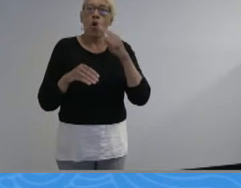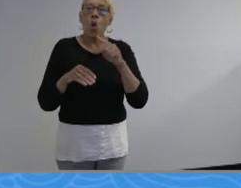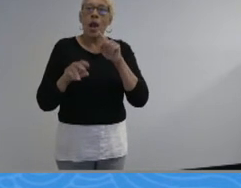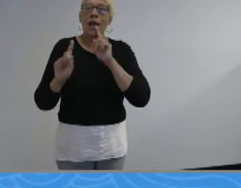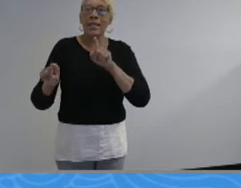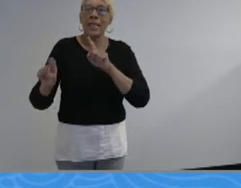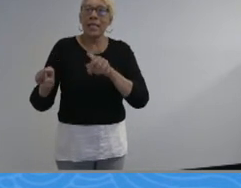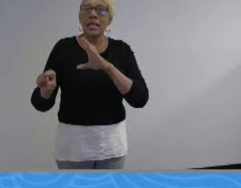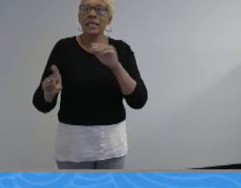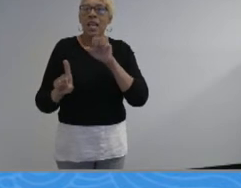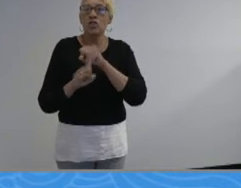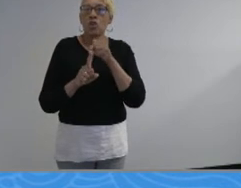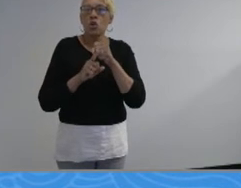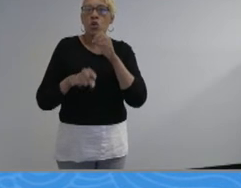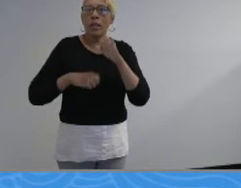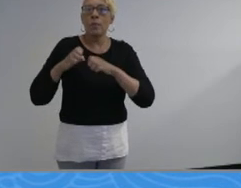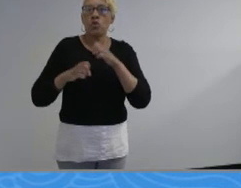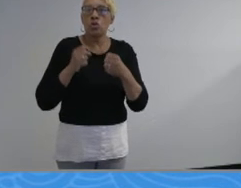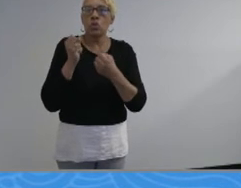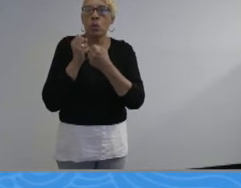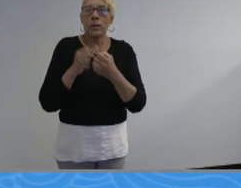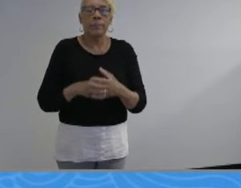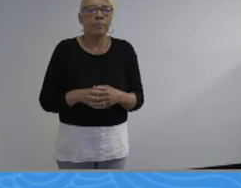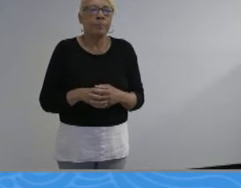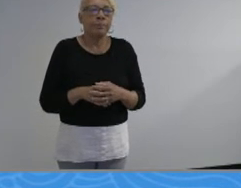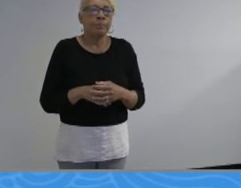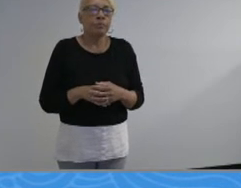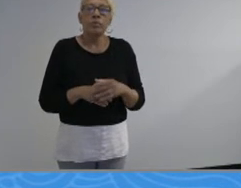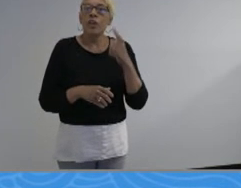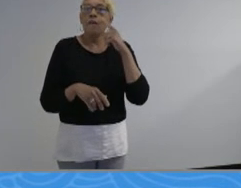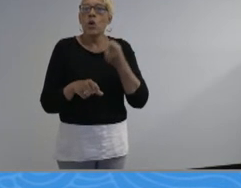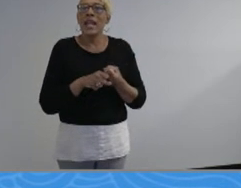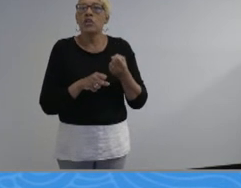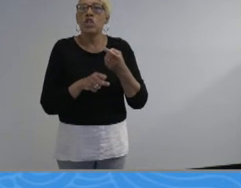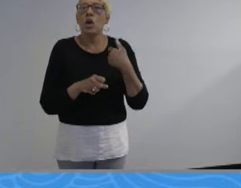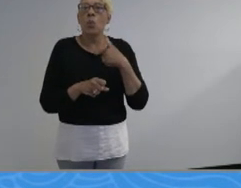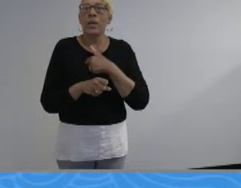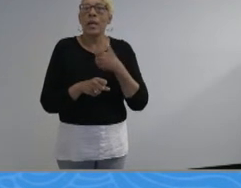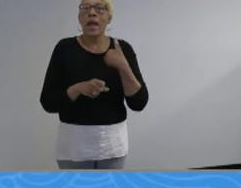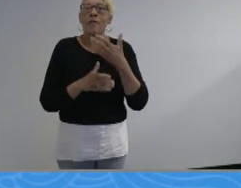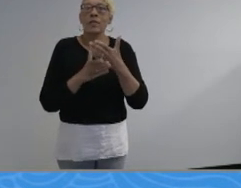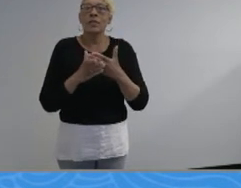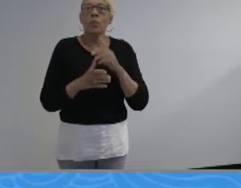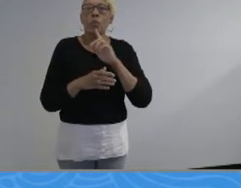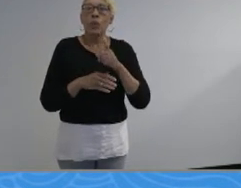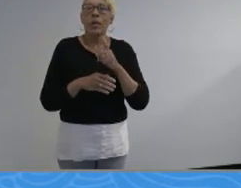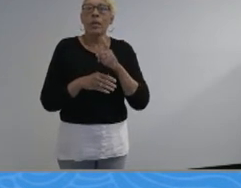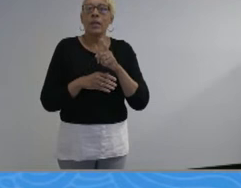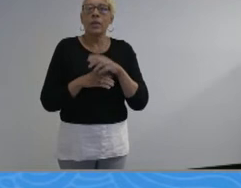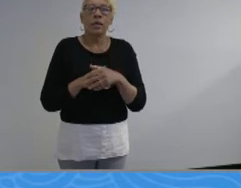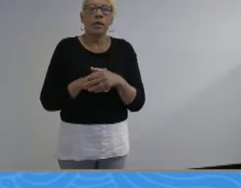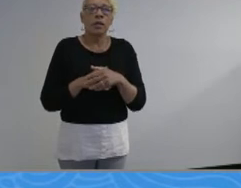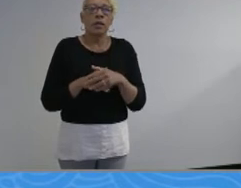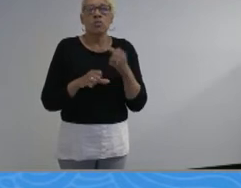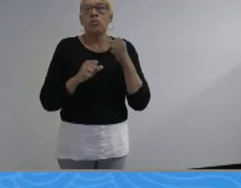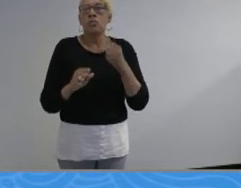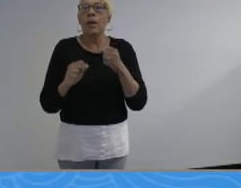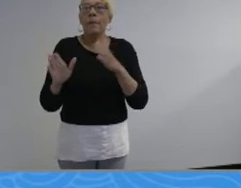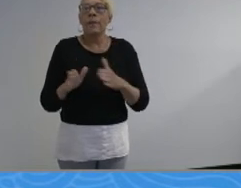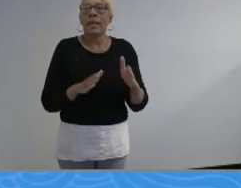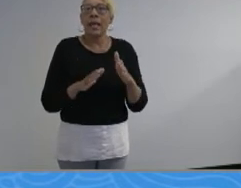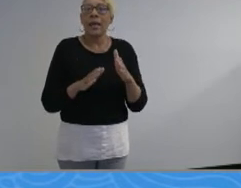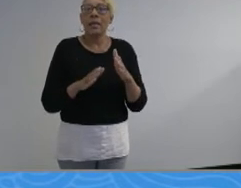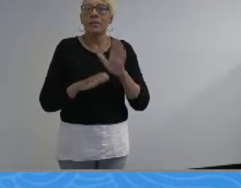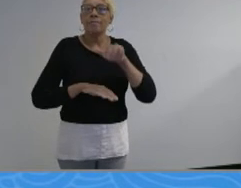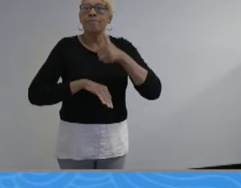and social emotional learning support. For next year, we have some really robust interventions planned. We're